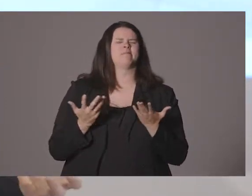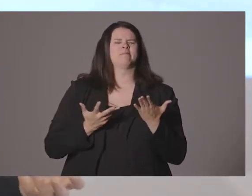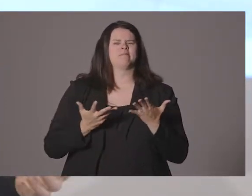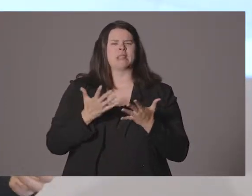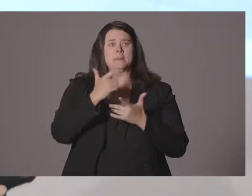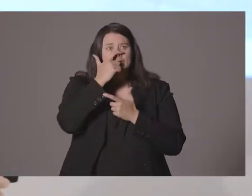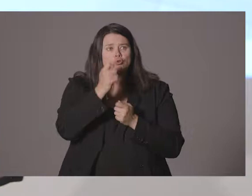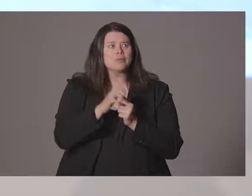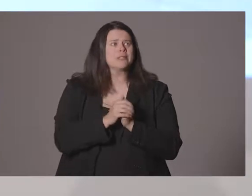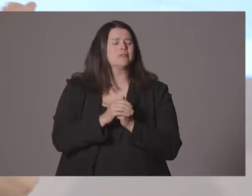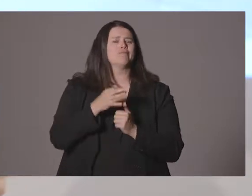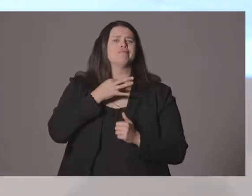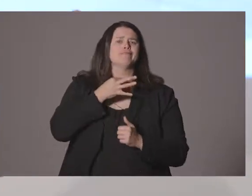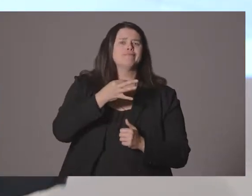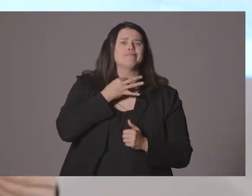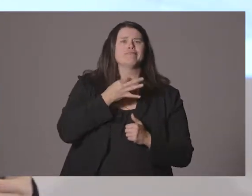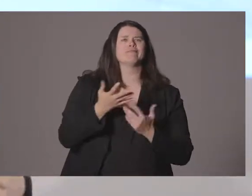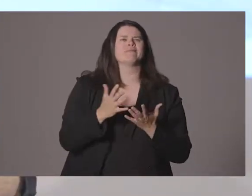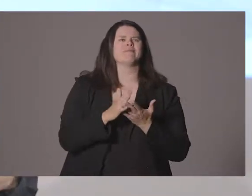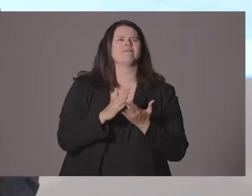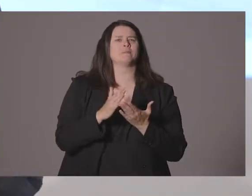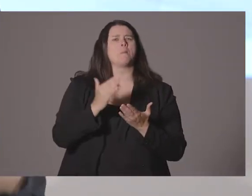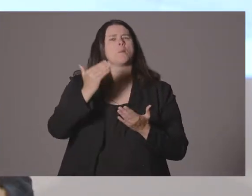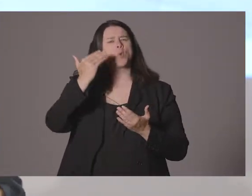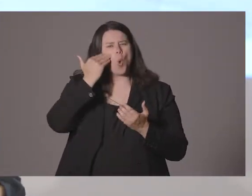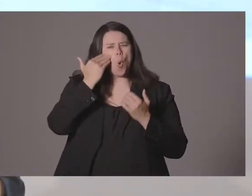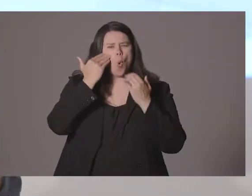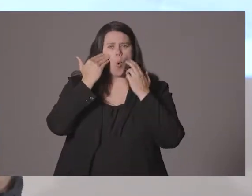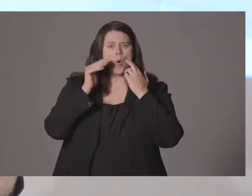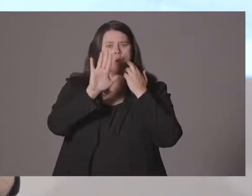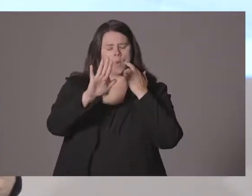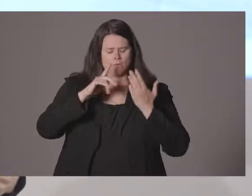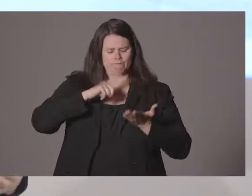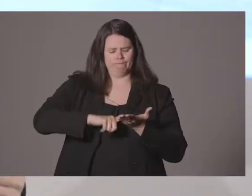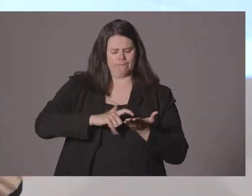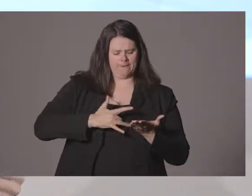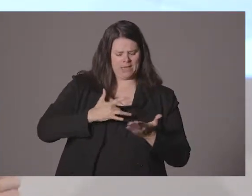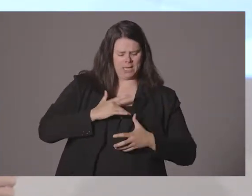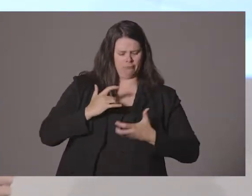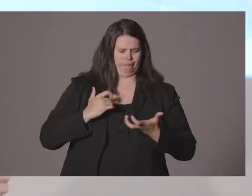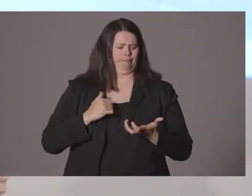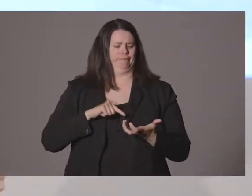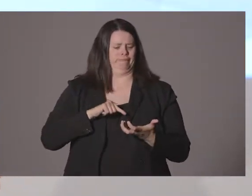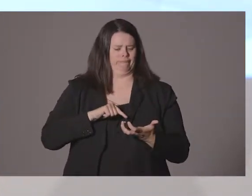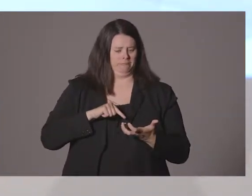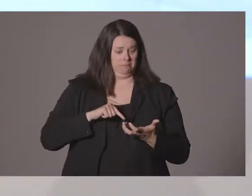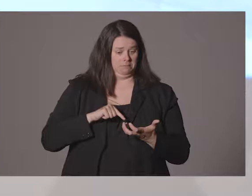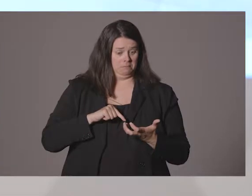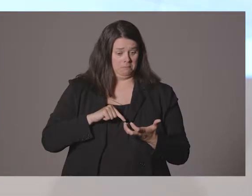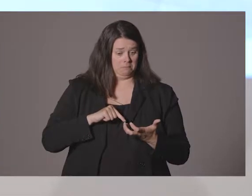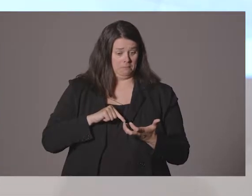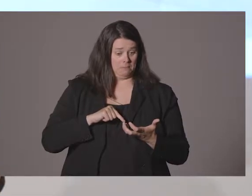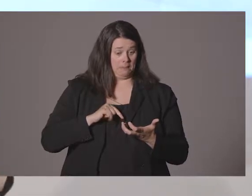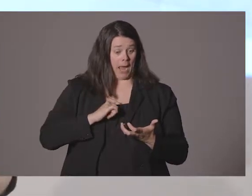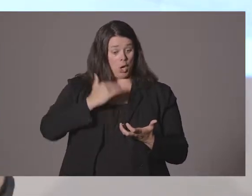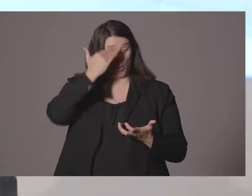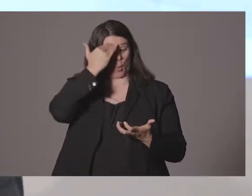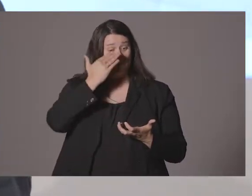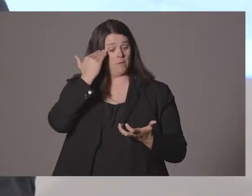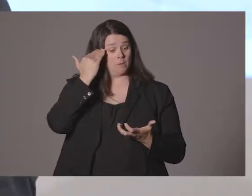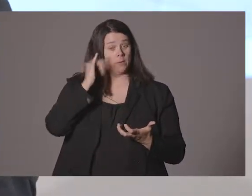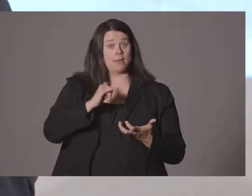or curiosity. Just note your feeling and be curious about how that's familiar to you, or how